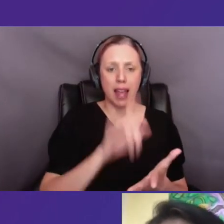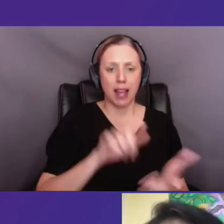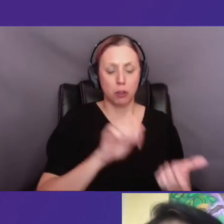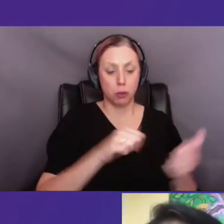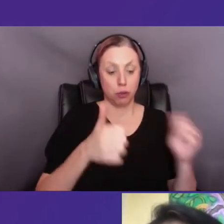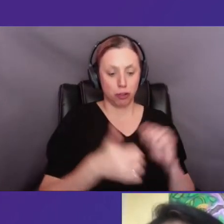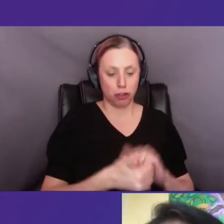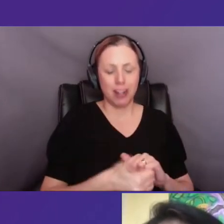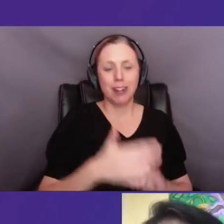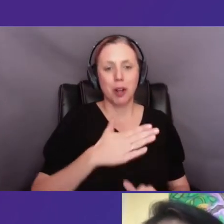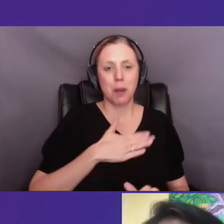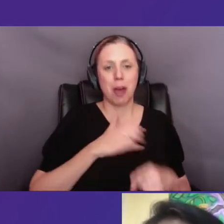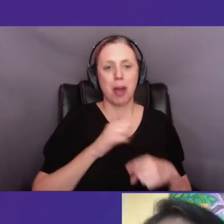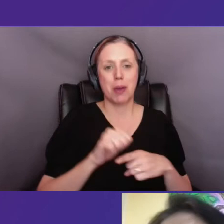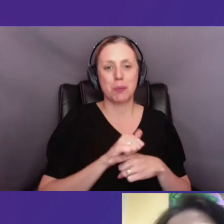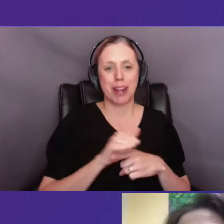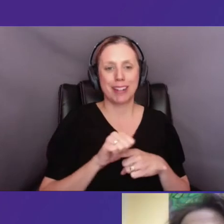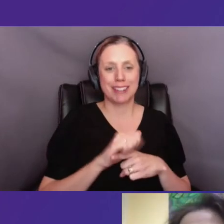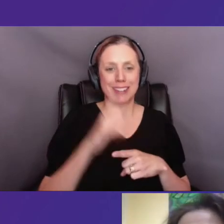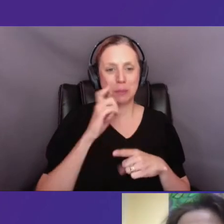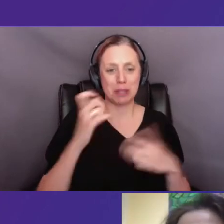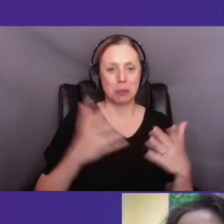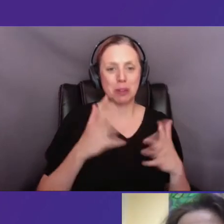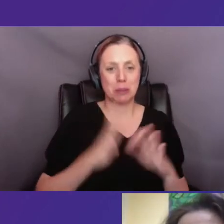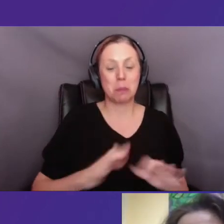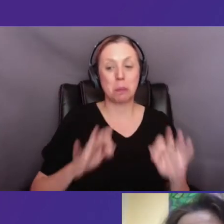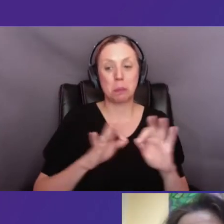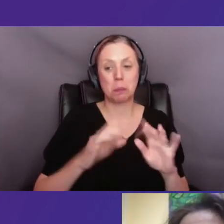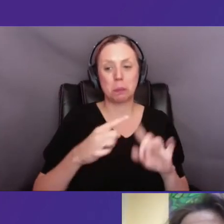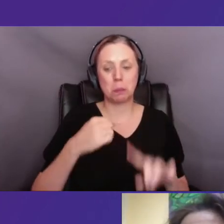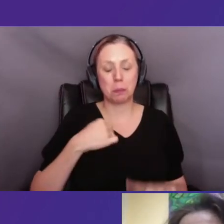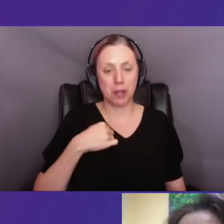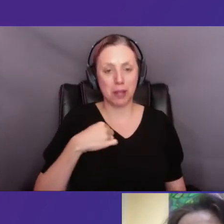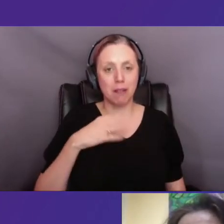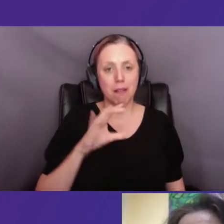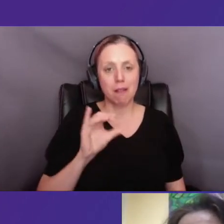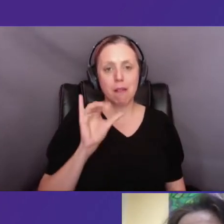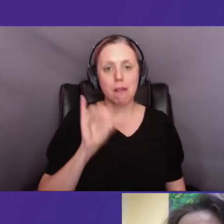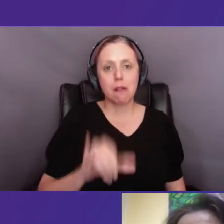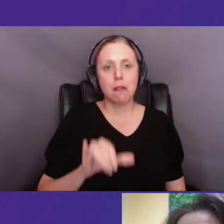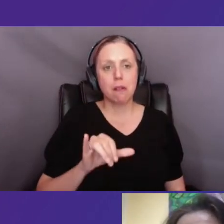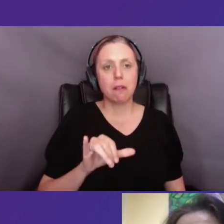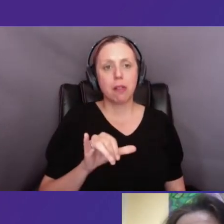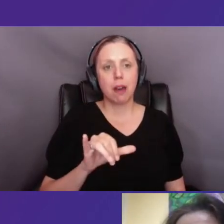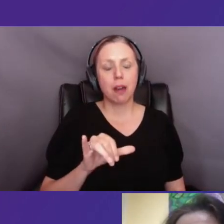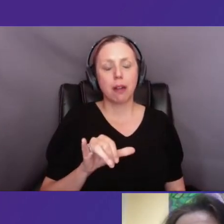practice, because what's important to me is that you need to